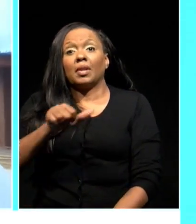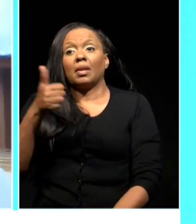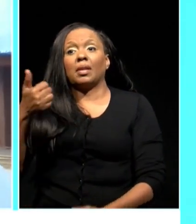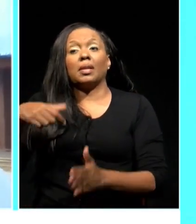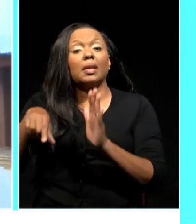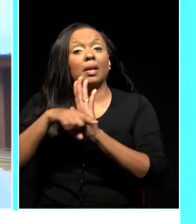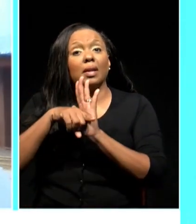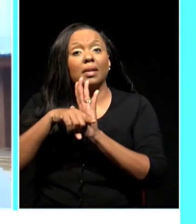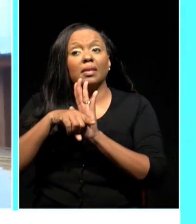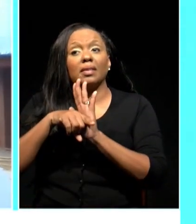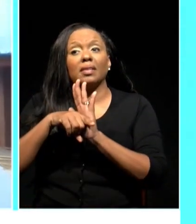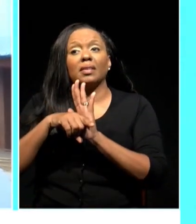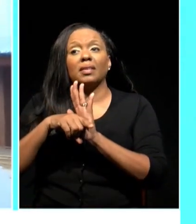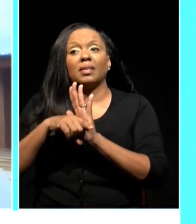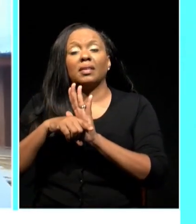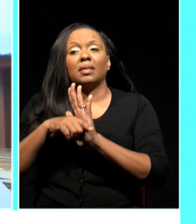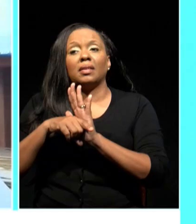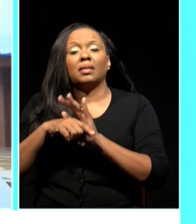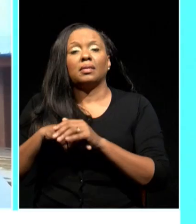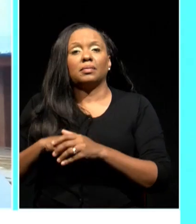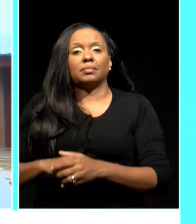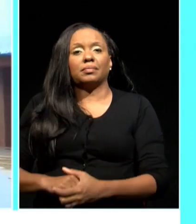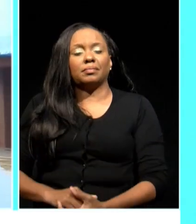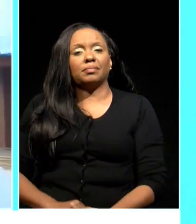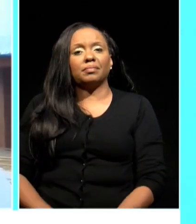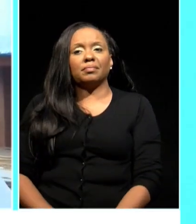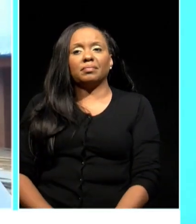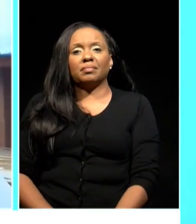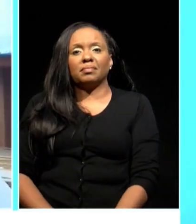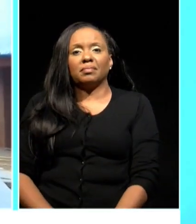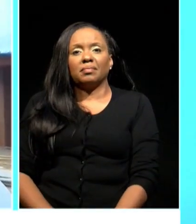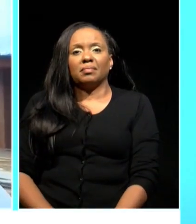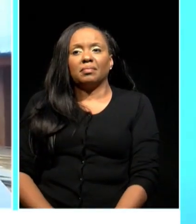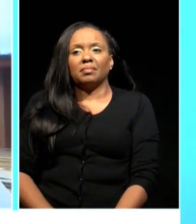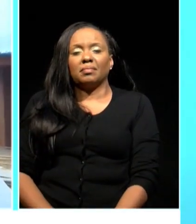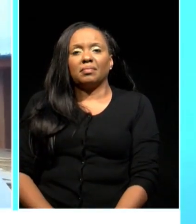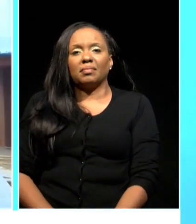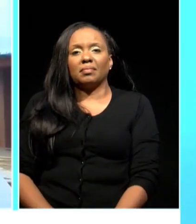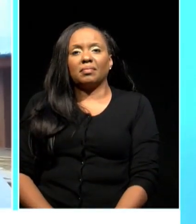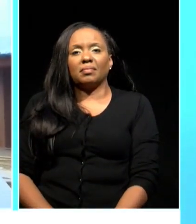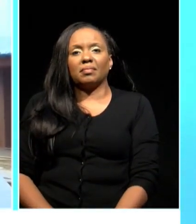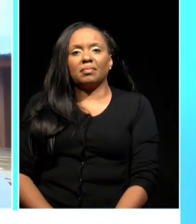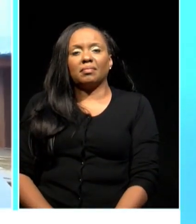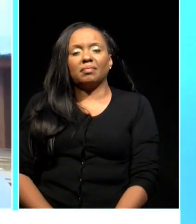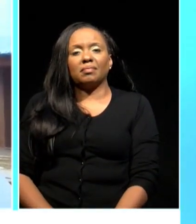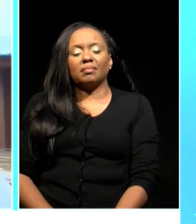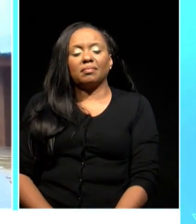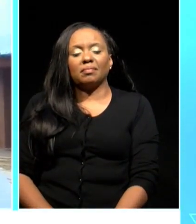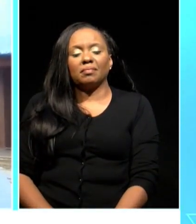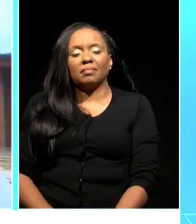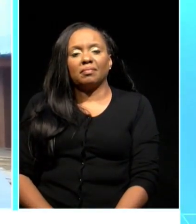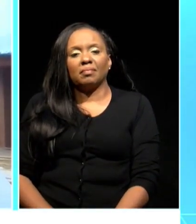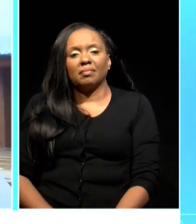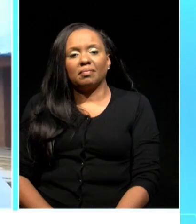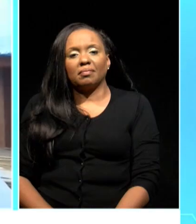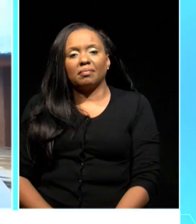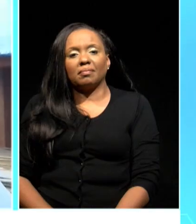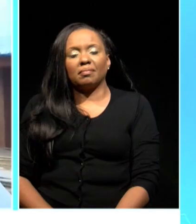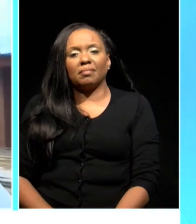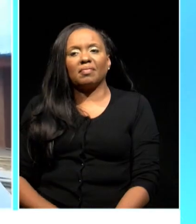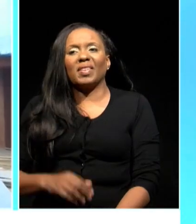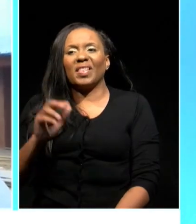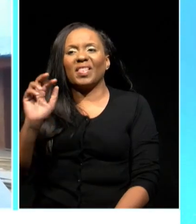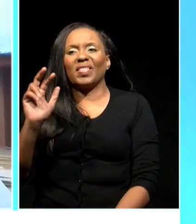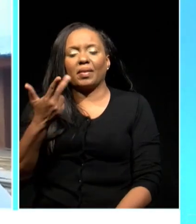is the manifest demonstrated political immaturity and political naivety of third